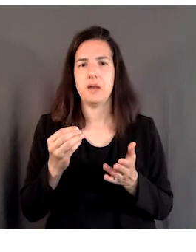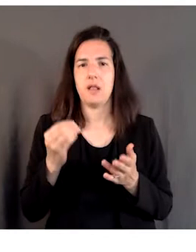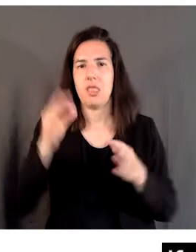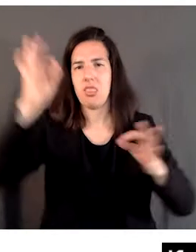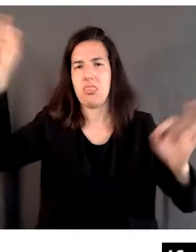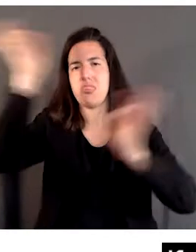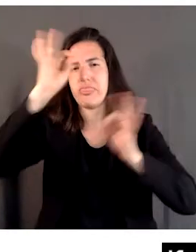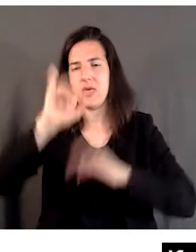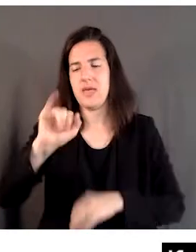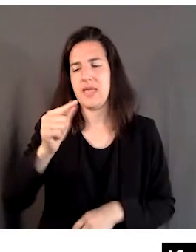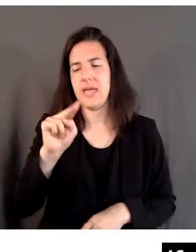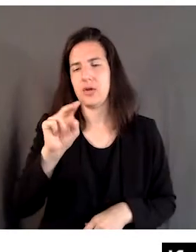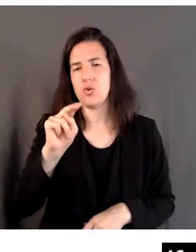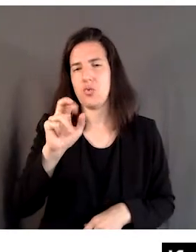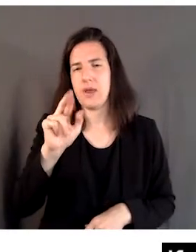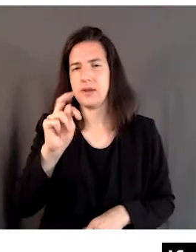if